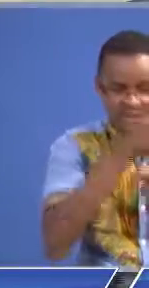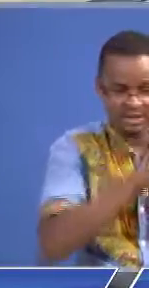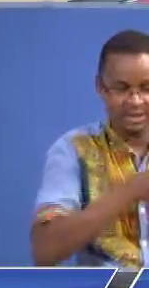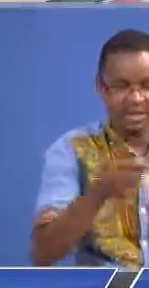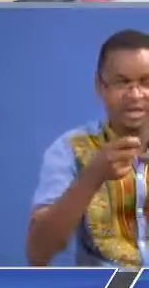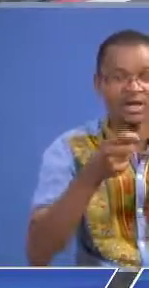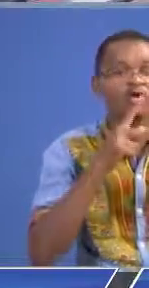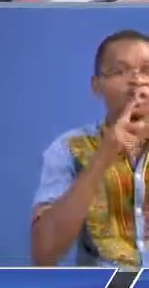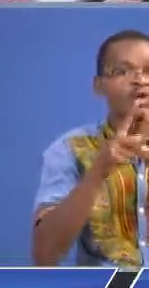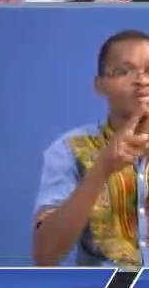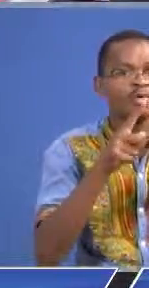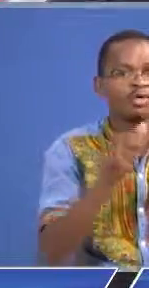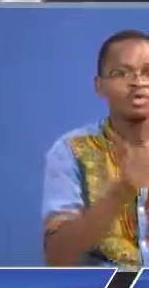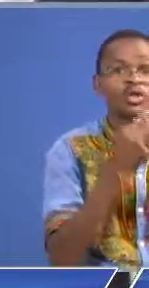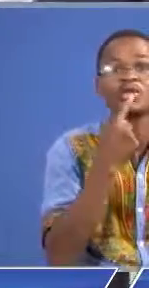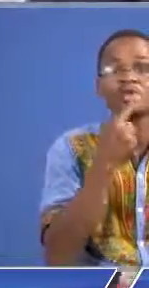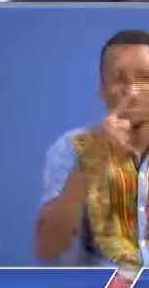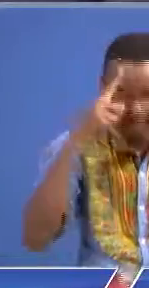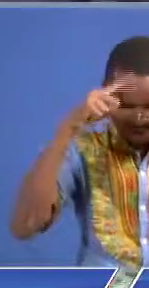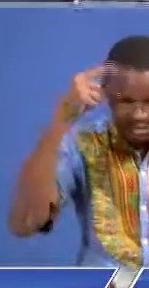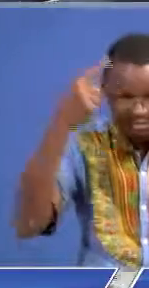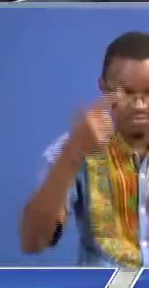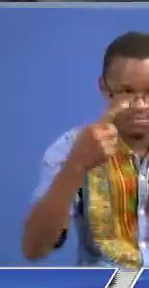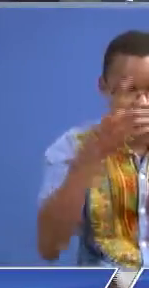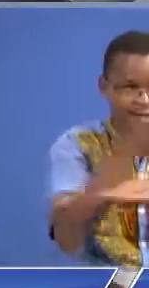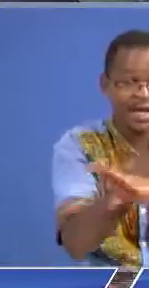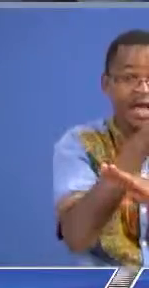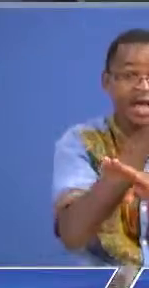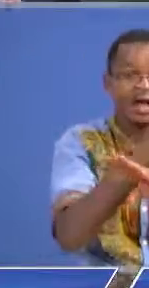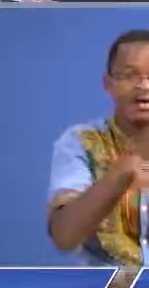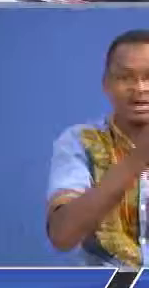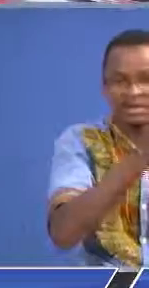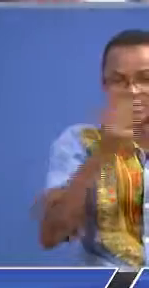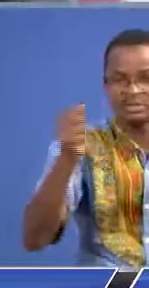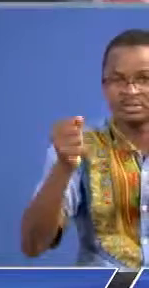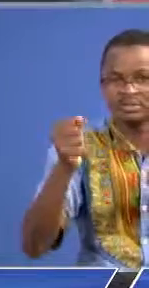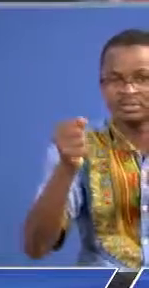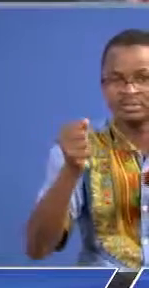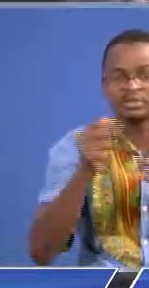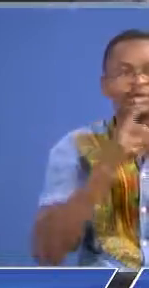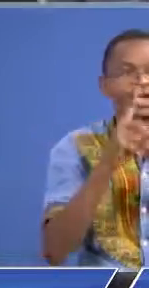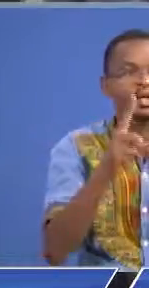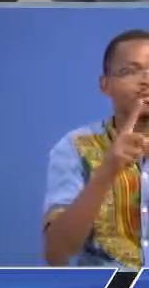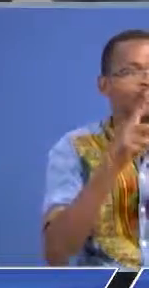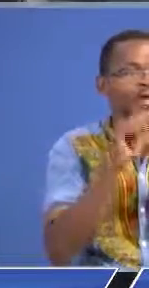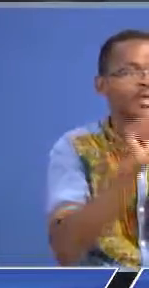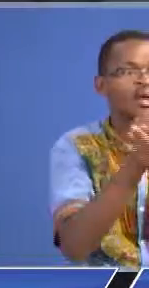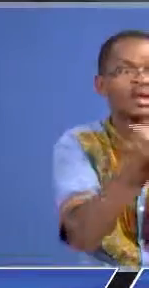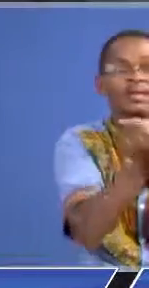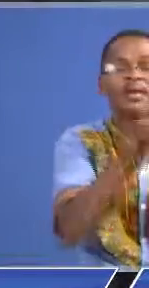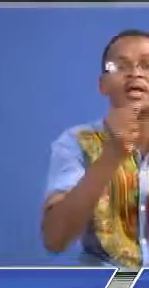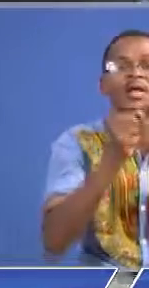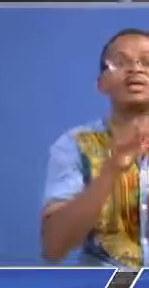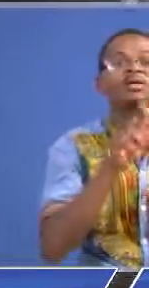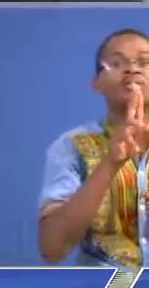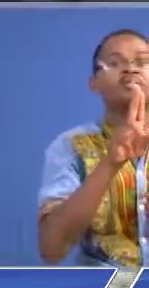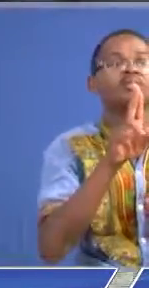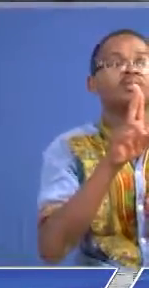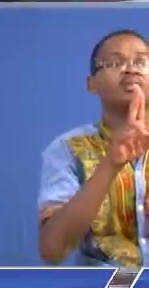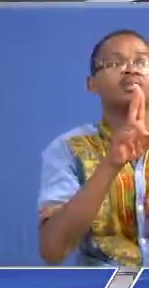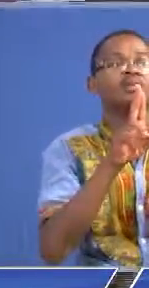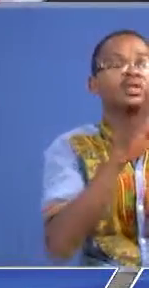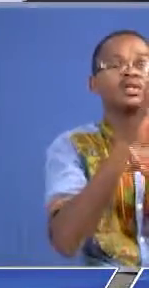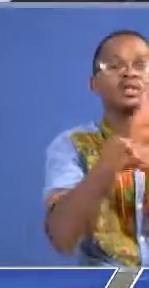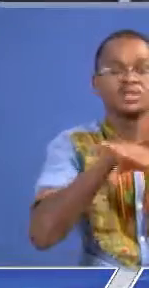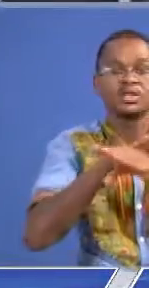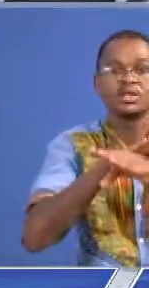they termed successful. A day after leaving the country, the bilateral deals that President Uhuru Kenyatta